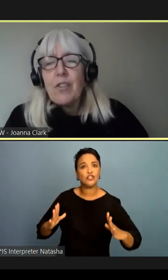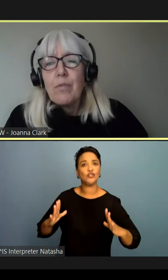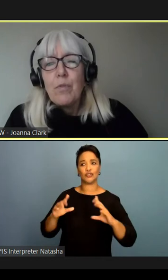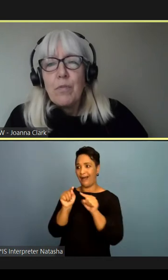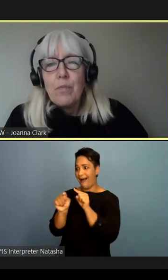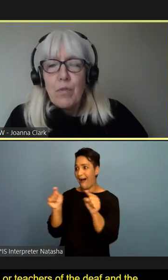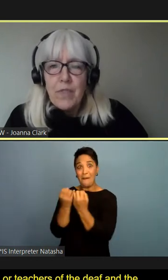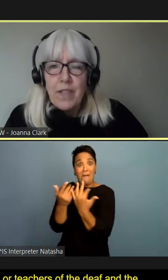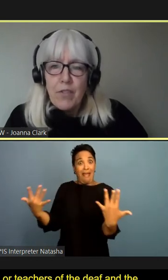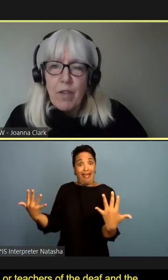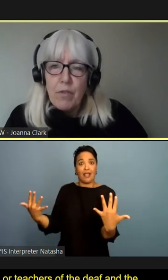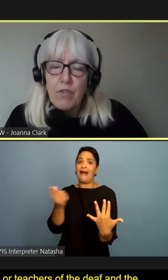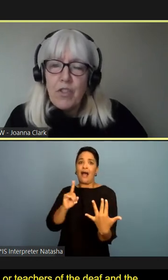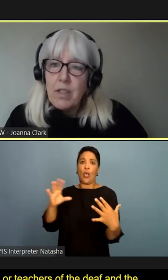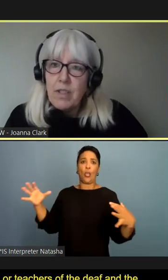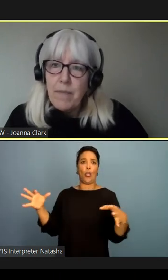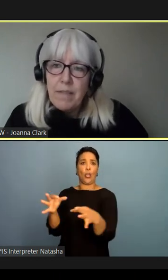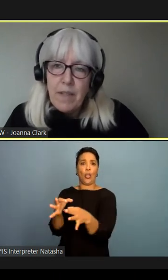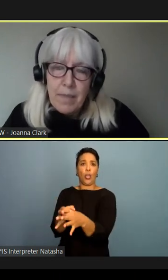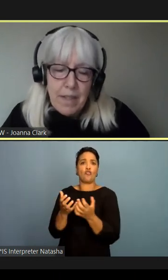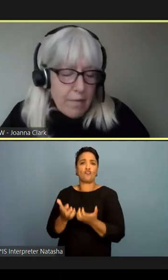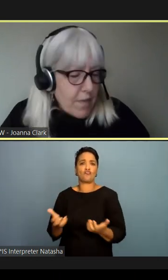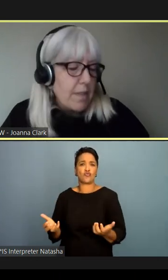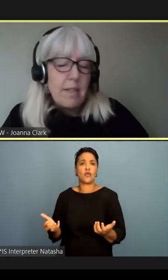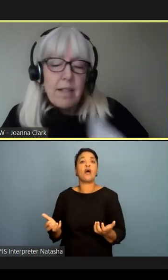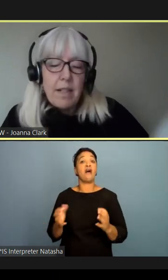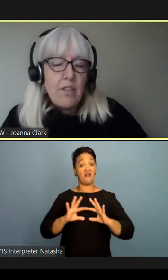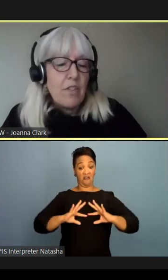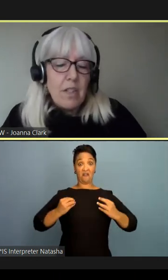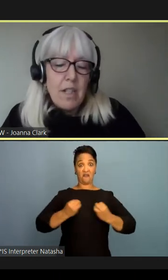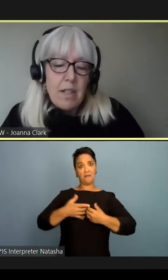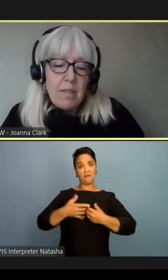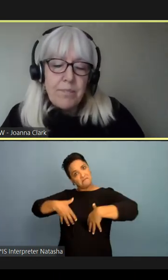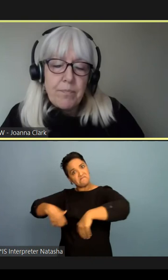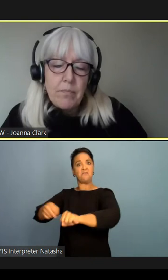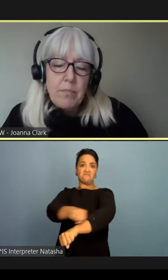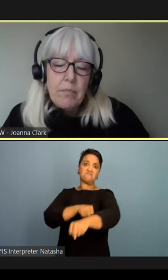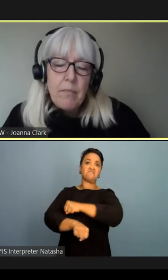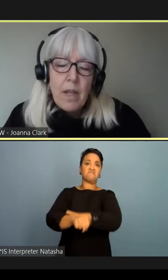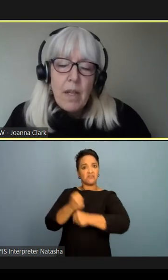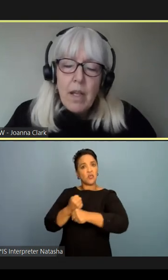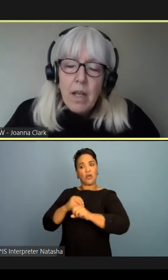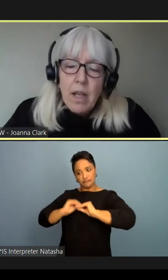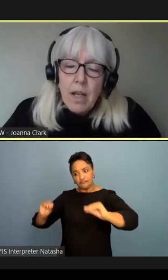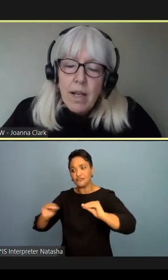takes on more and more of these roles, just as many families have done this last year.